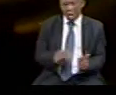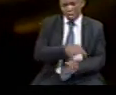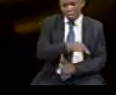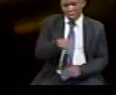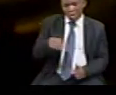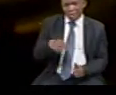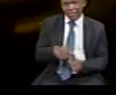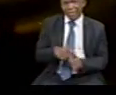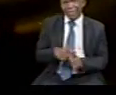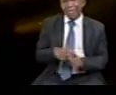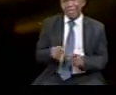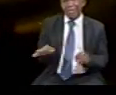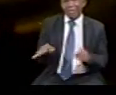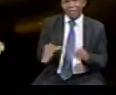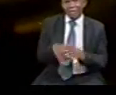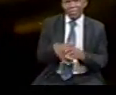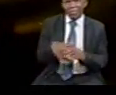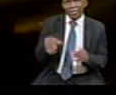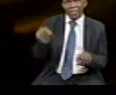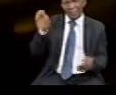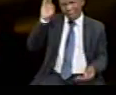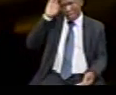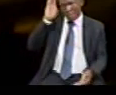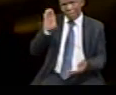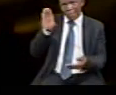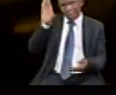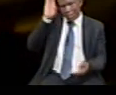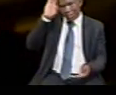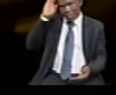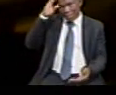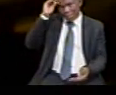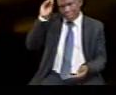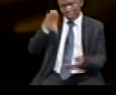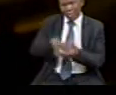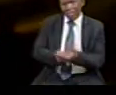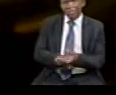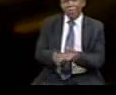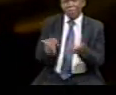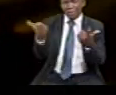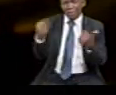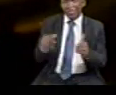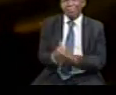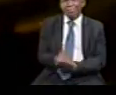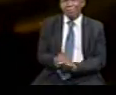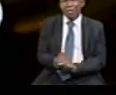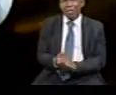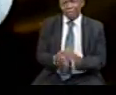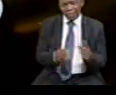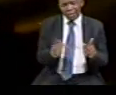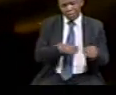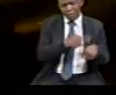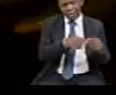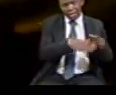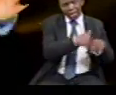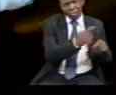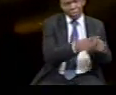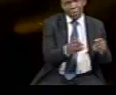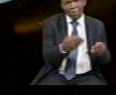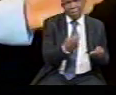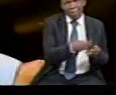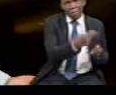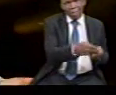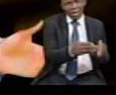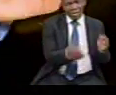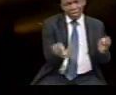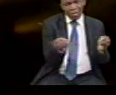coming, and then eventually the oil in the lamp became weak, ran dry, and they needed to replenish. The wise one found